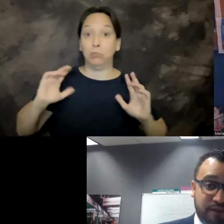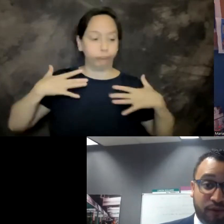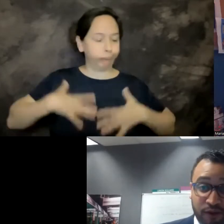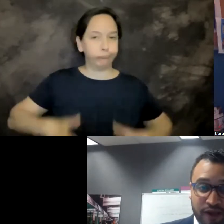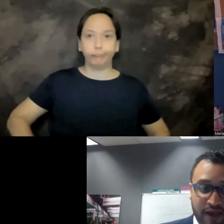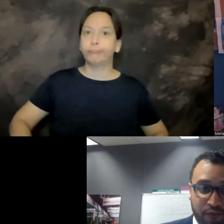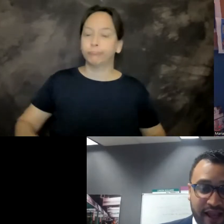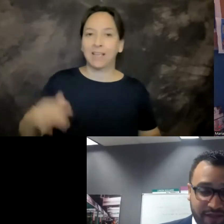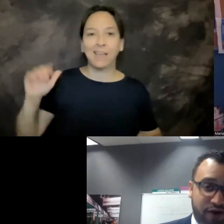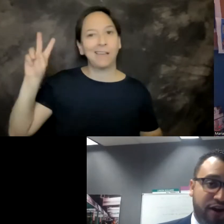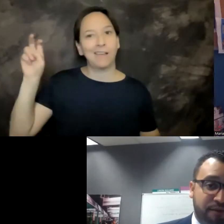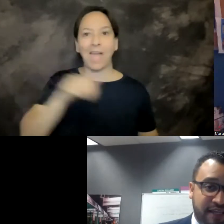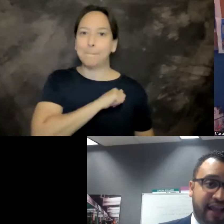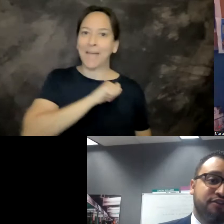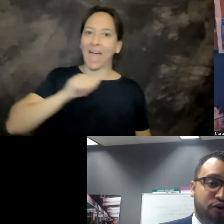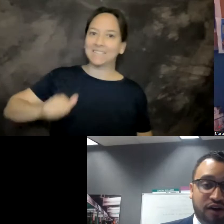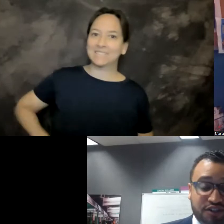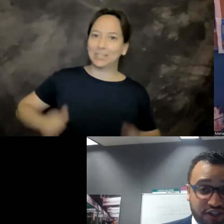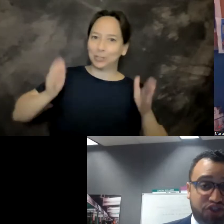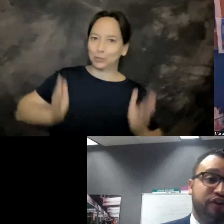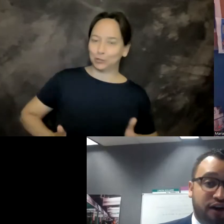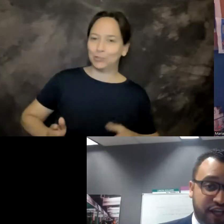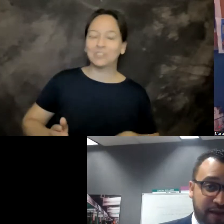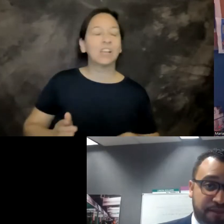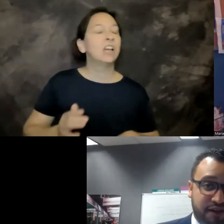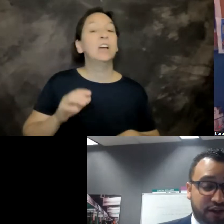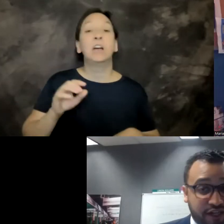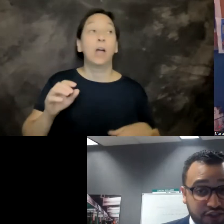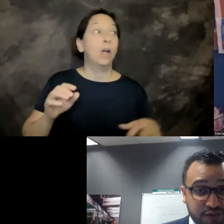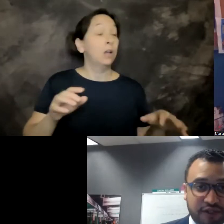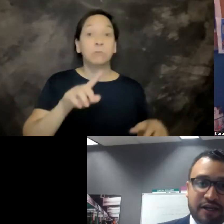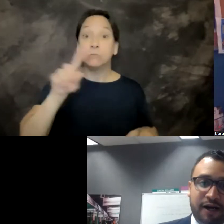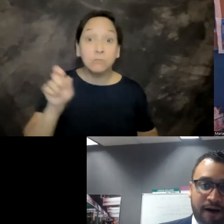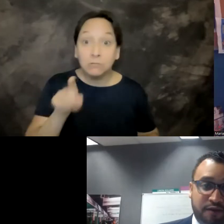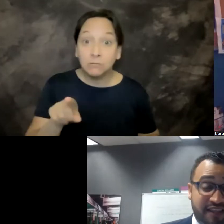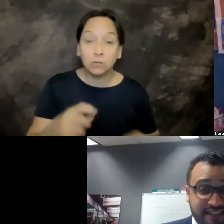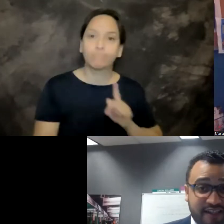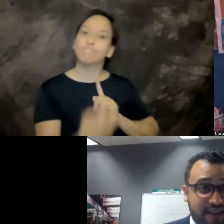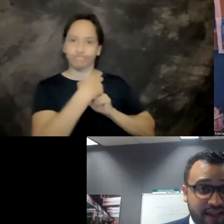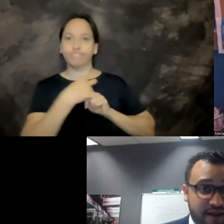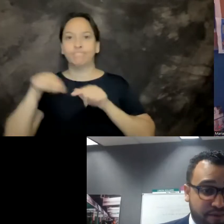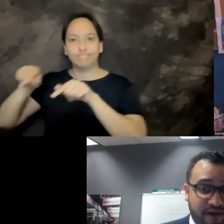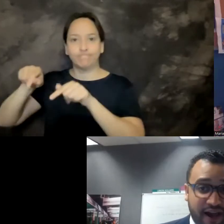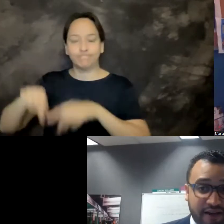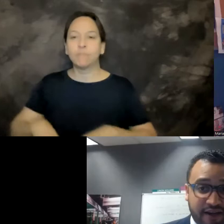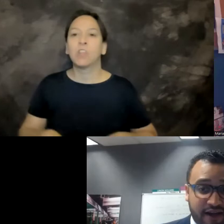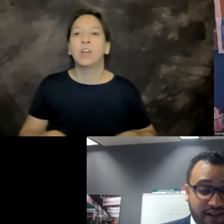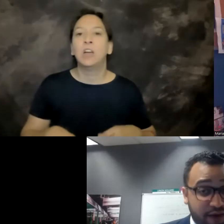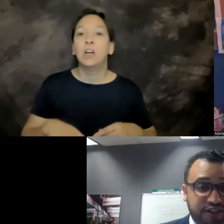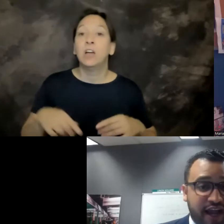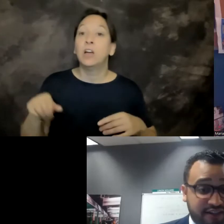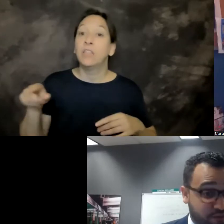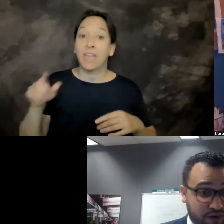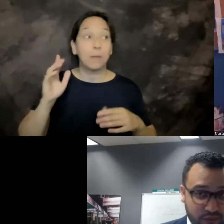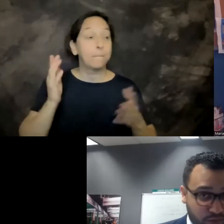assist people and that are able to answer questions and triage any particular issues. To the extent that they can provide